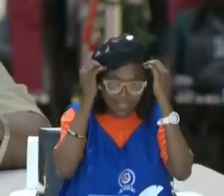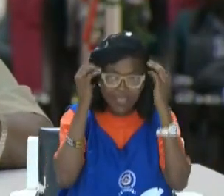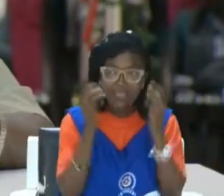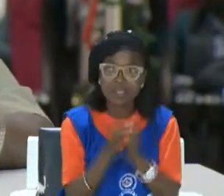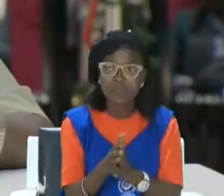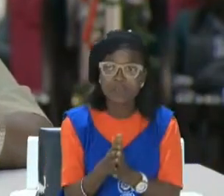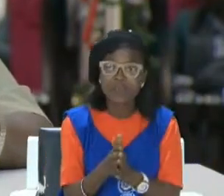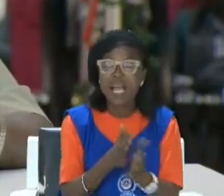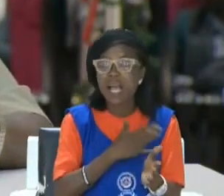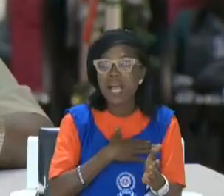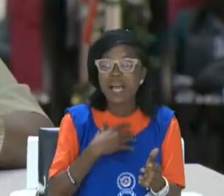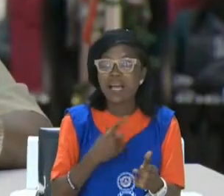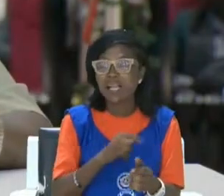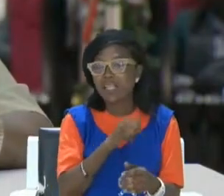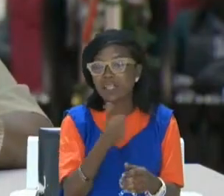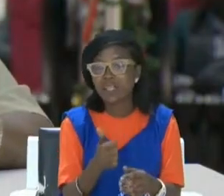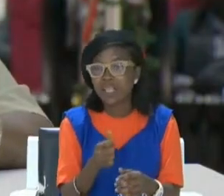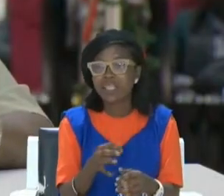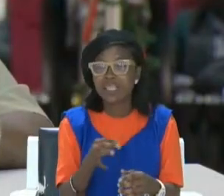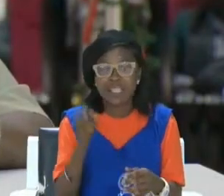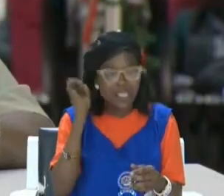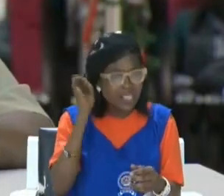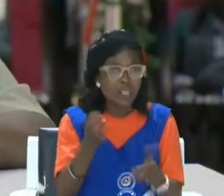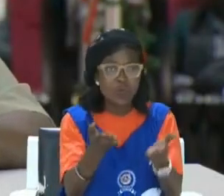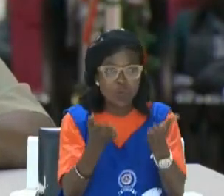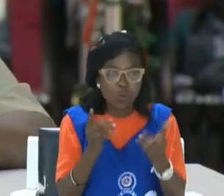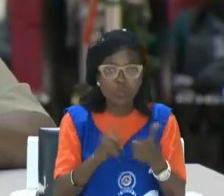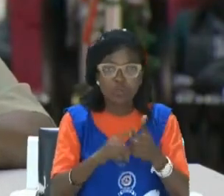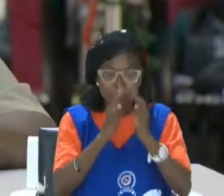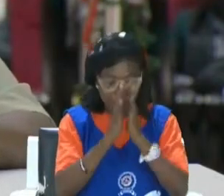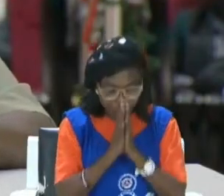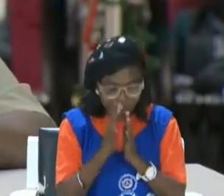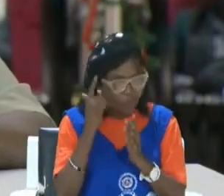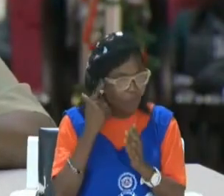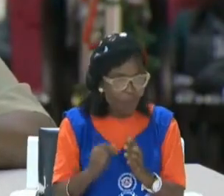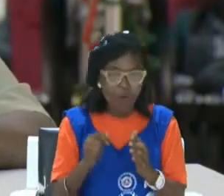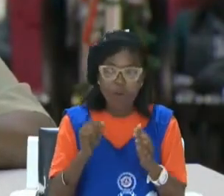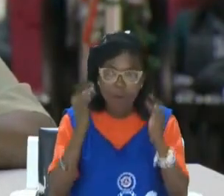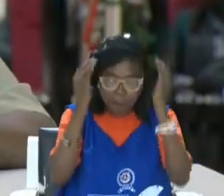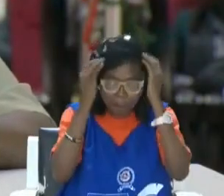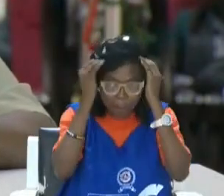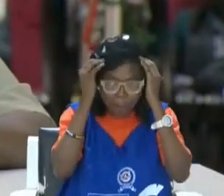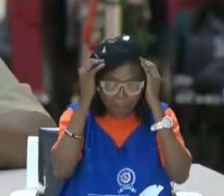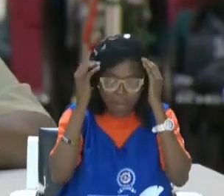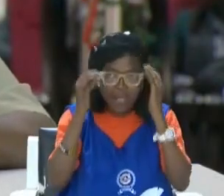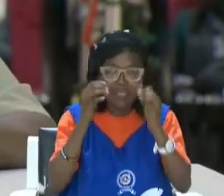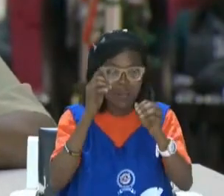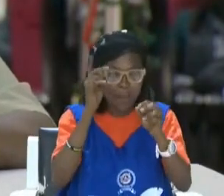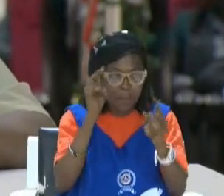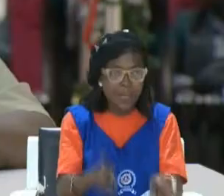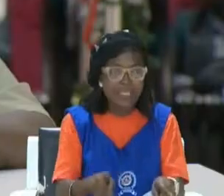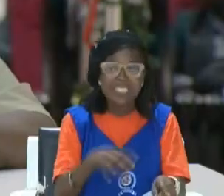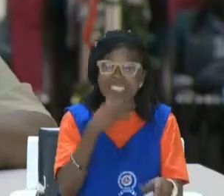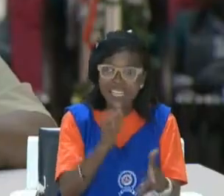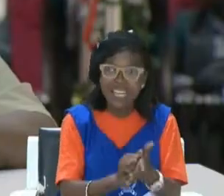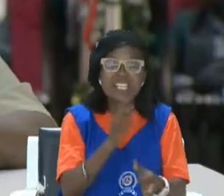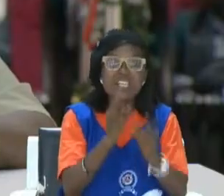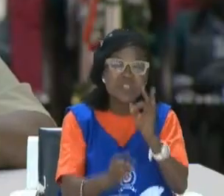On another occasion, he wanted to pray for a mad fellow. He said, you pray for that fellow, you will go